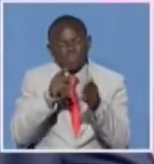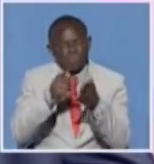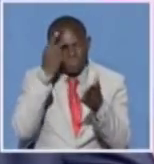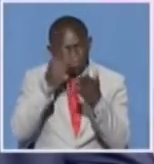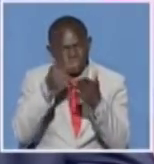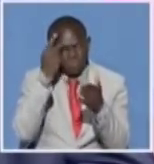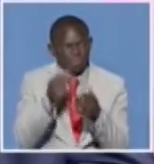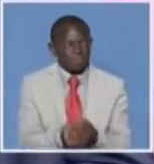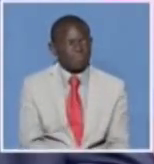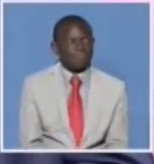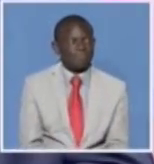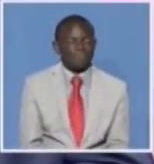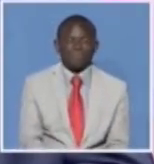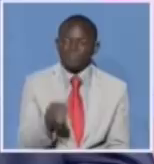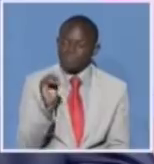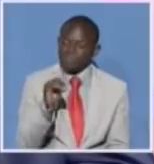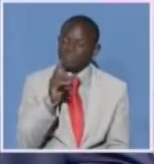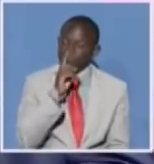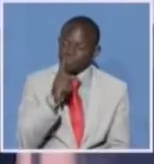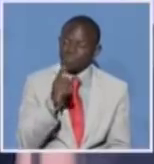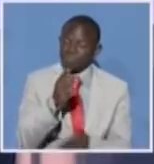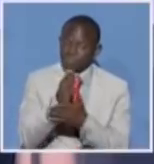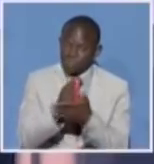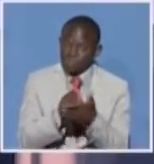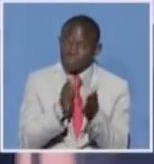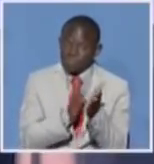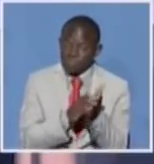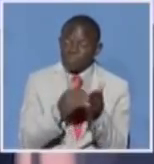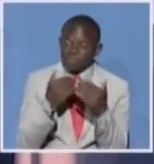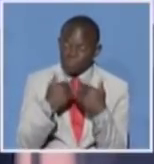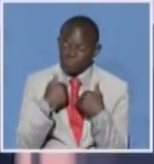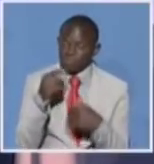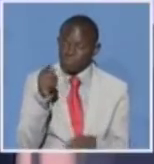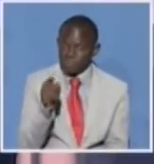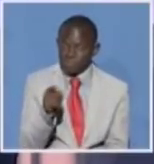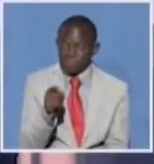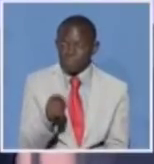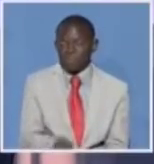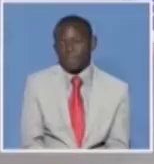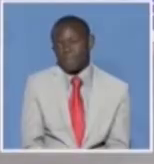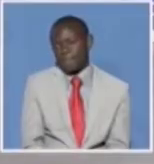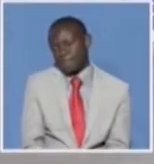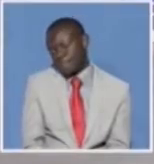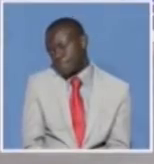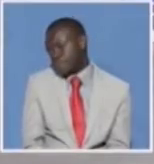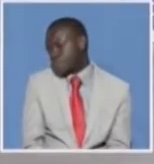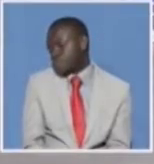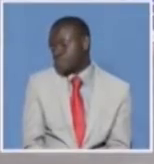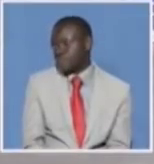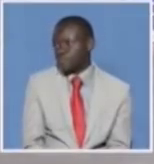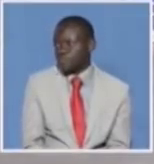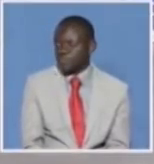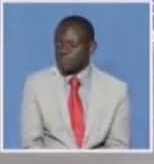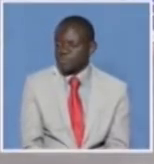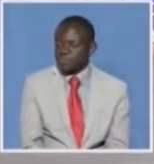schools. Now, given that that's what we are confronted with, I would indicate that,